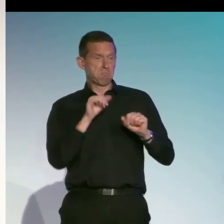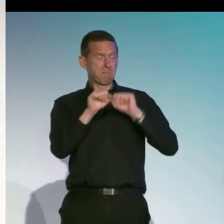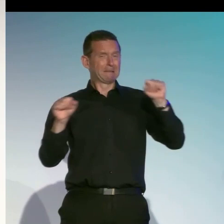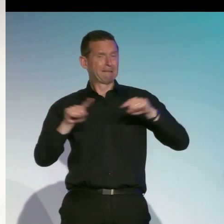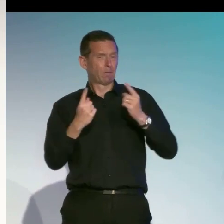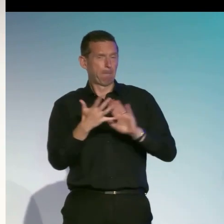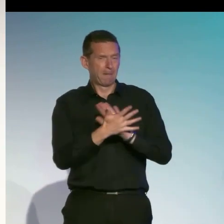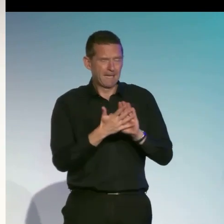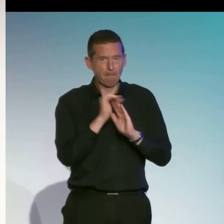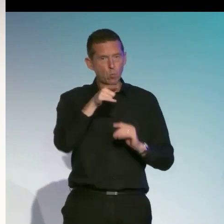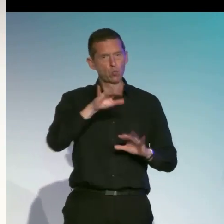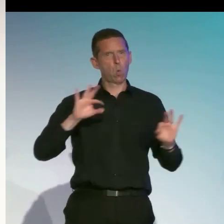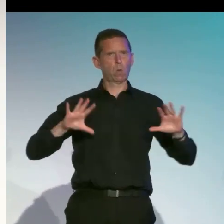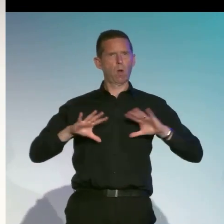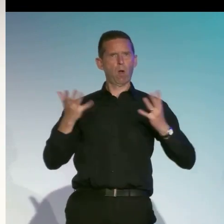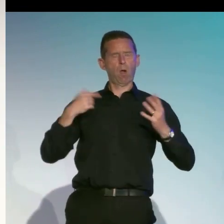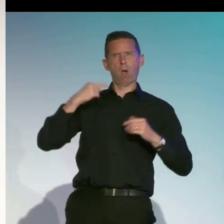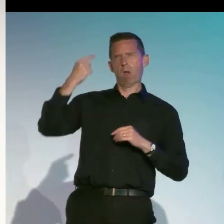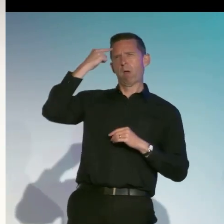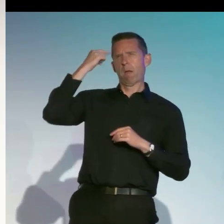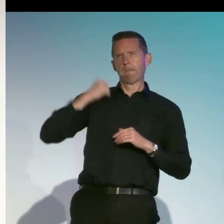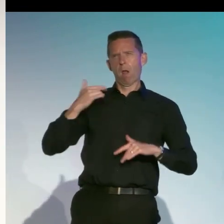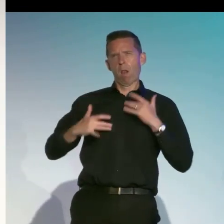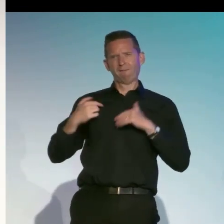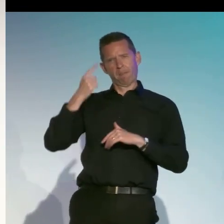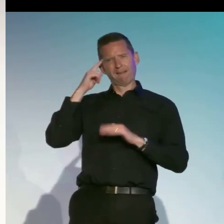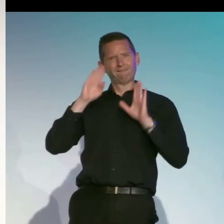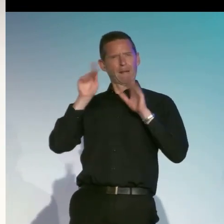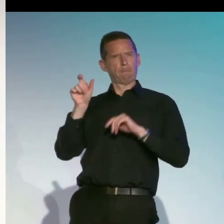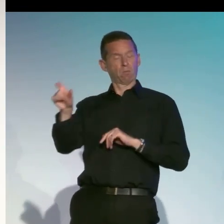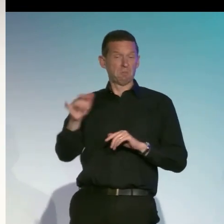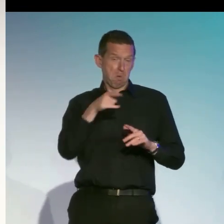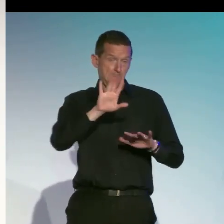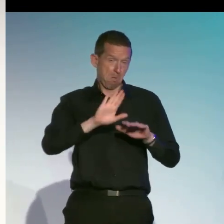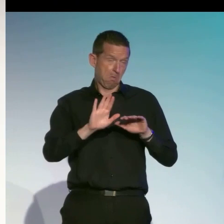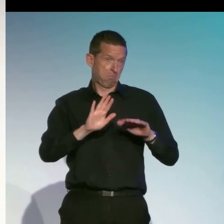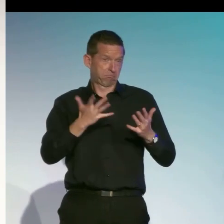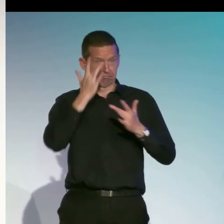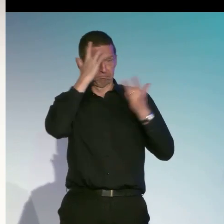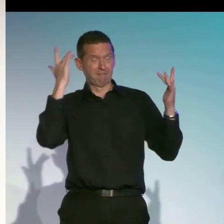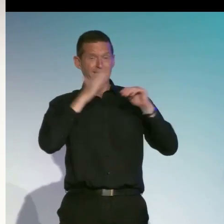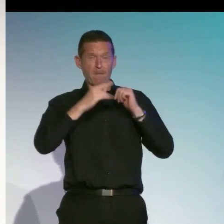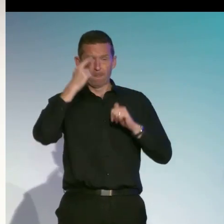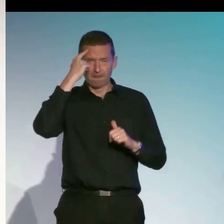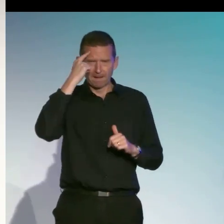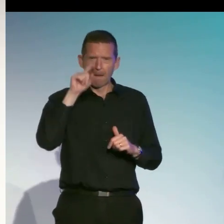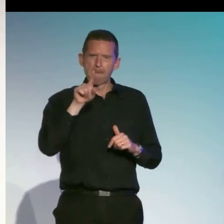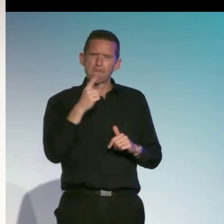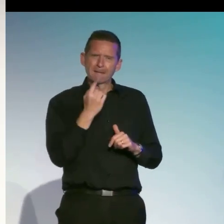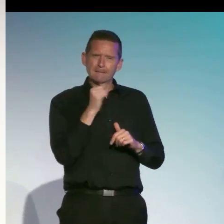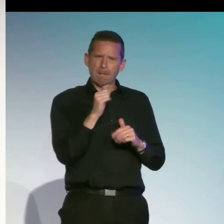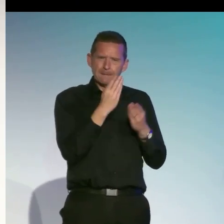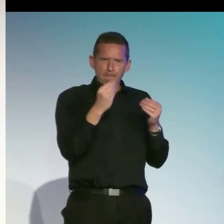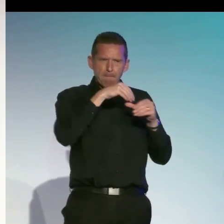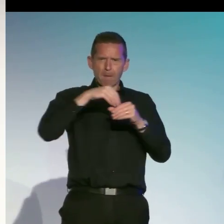that comes at the forefront of your life or your existence. You might not really even think about it that often, but there are probably aspects to